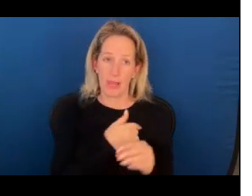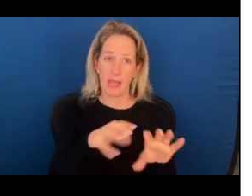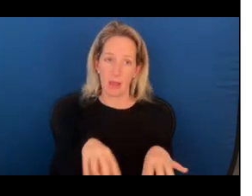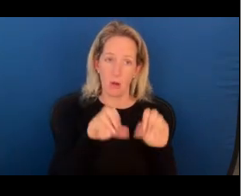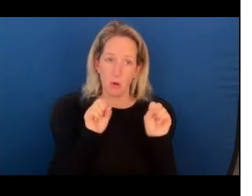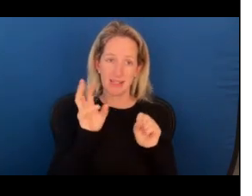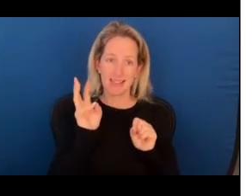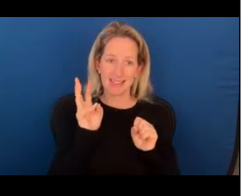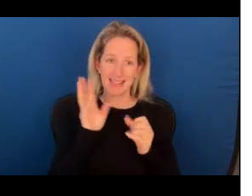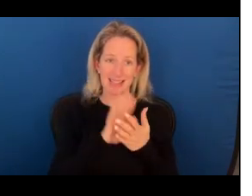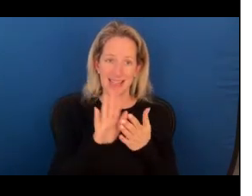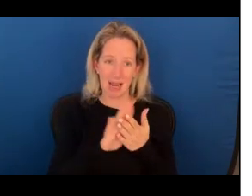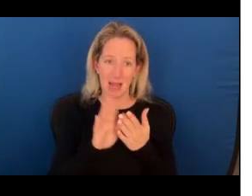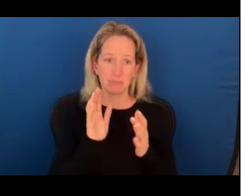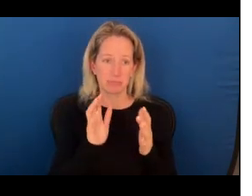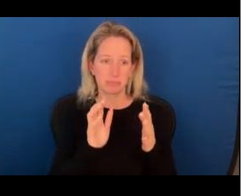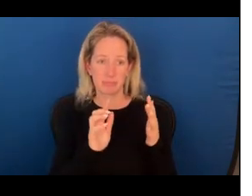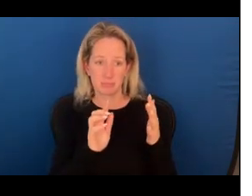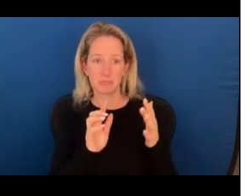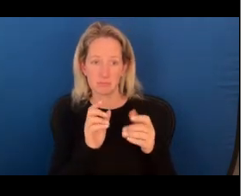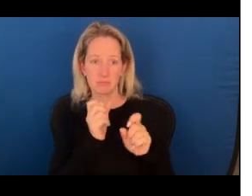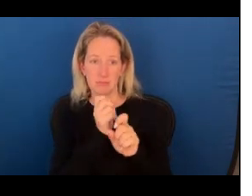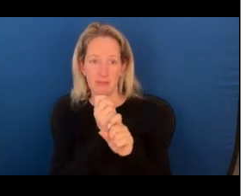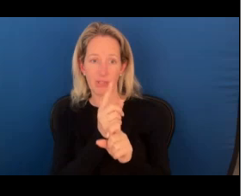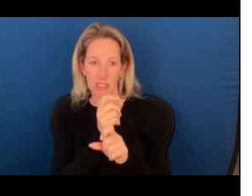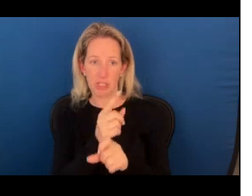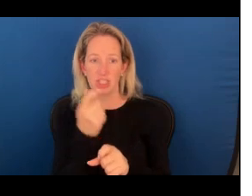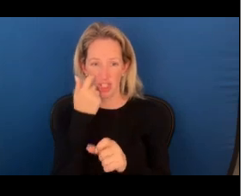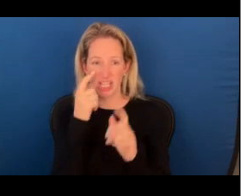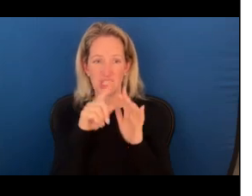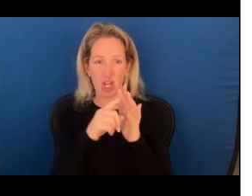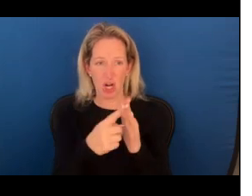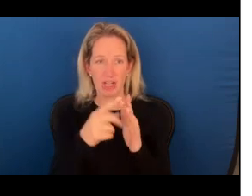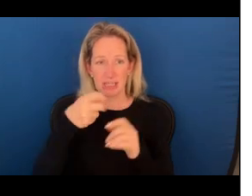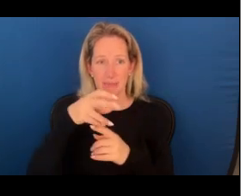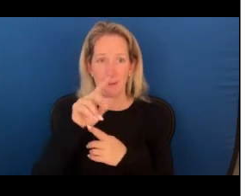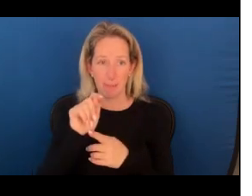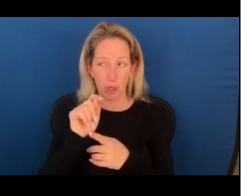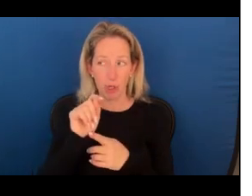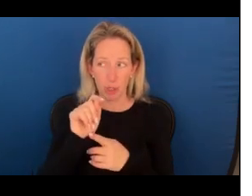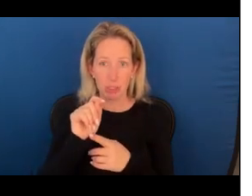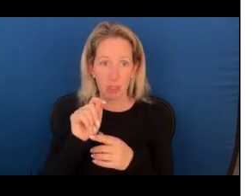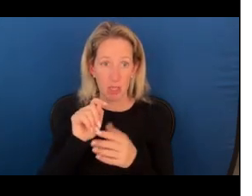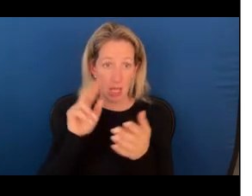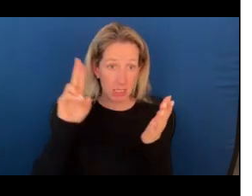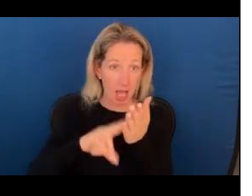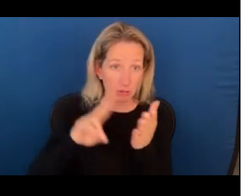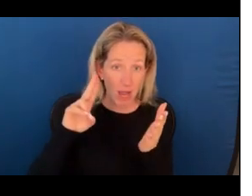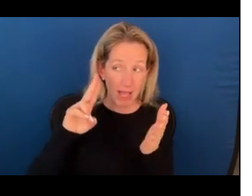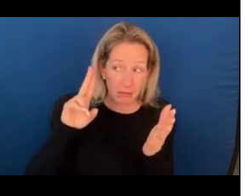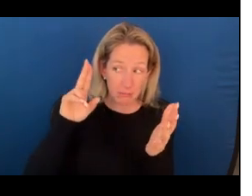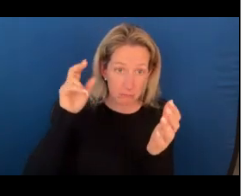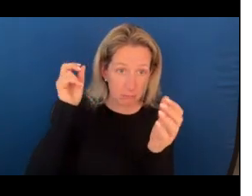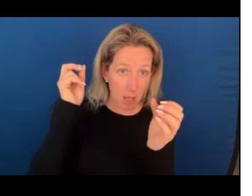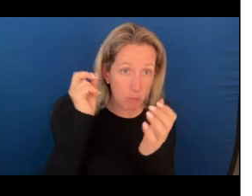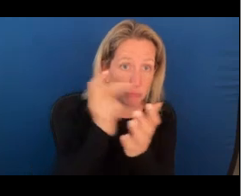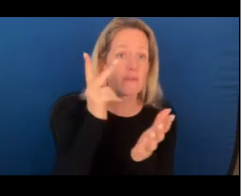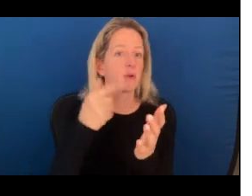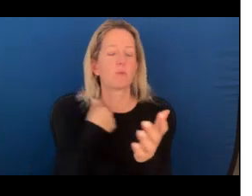year altogether. This was, we just started in September. As soon as we got word that the contract was going through, we got right to